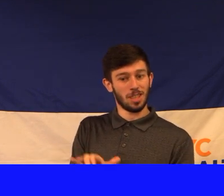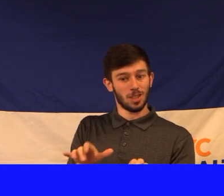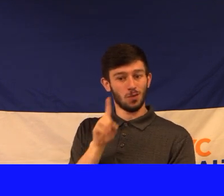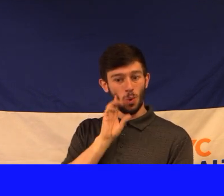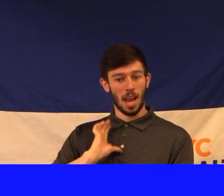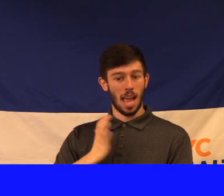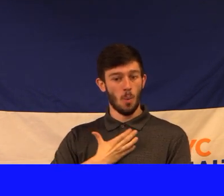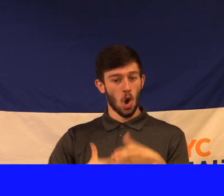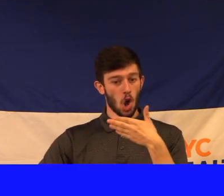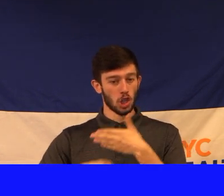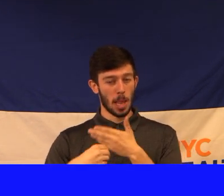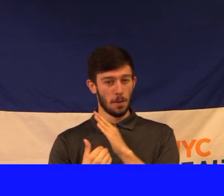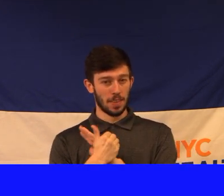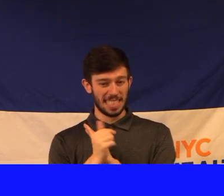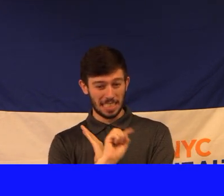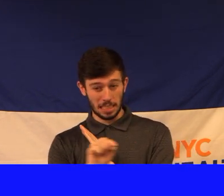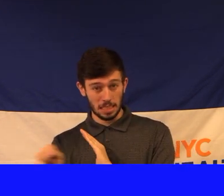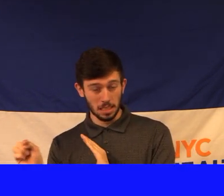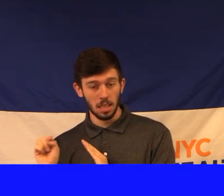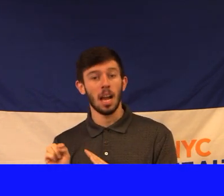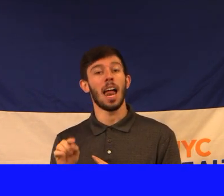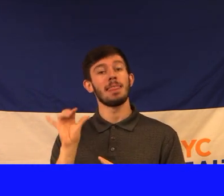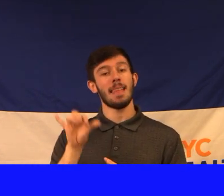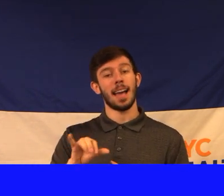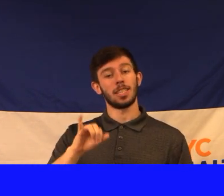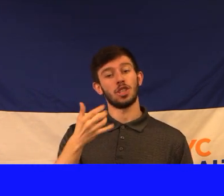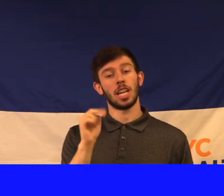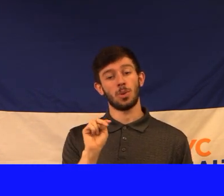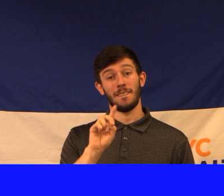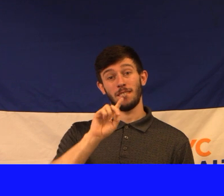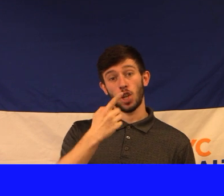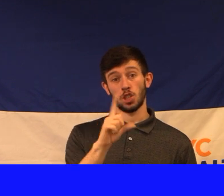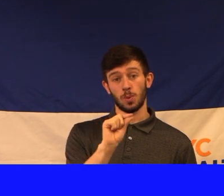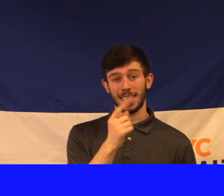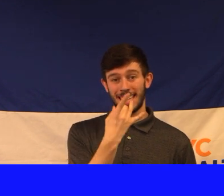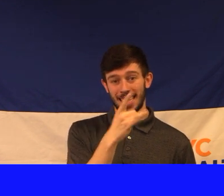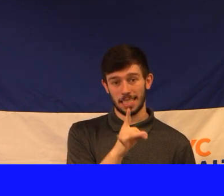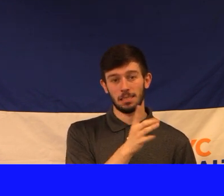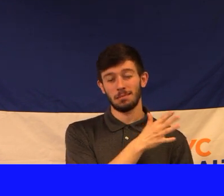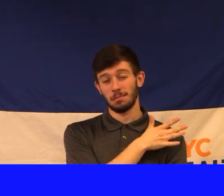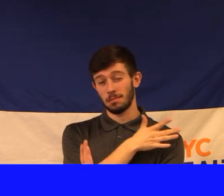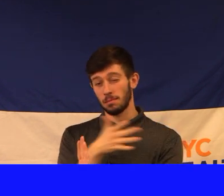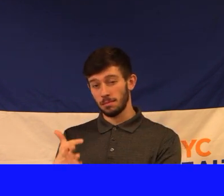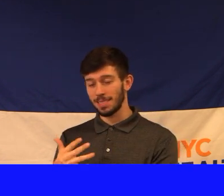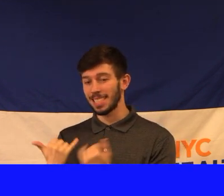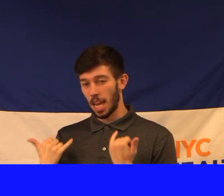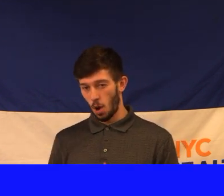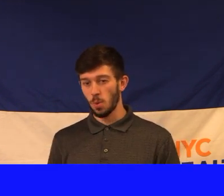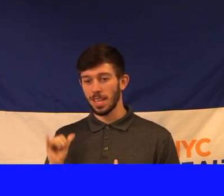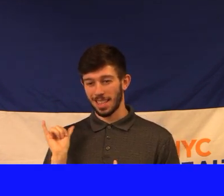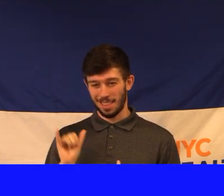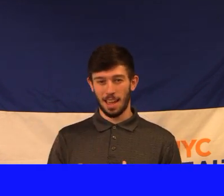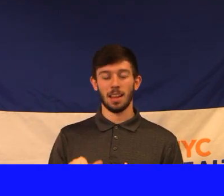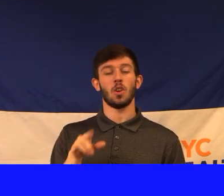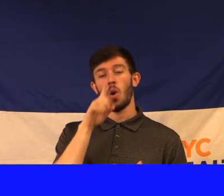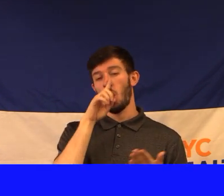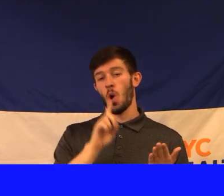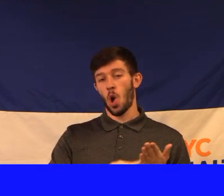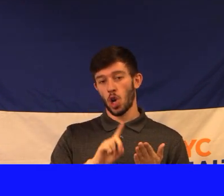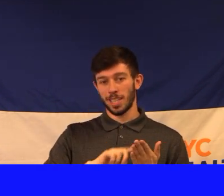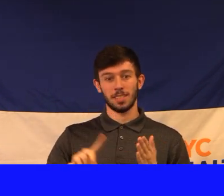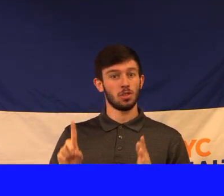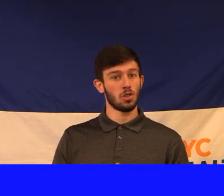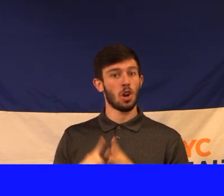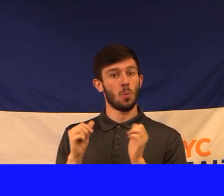its auxiliaries. The scope of the audit is January 1st, 2018 to the present. The audit began